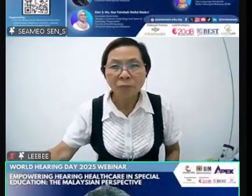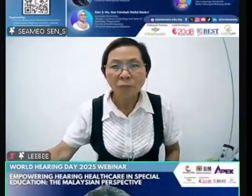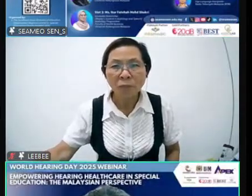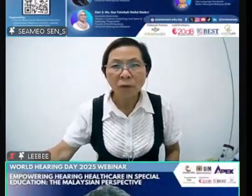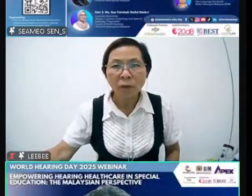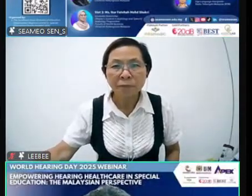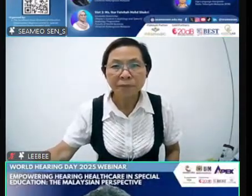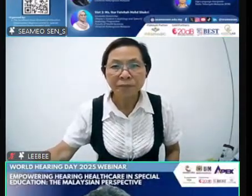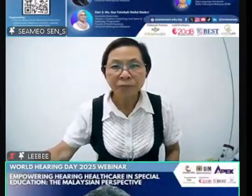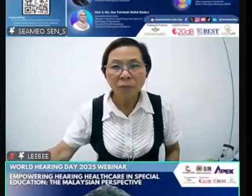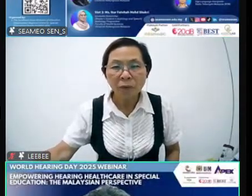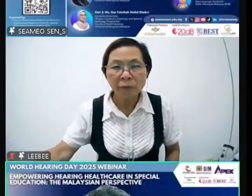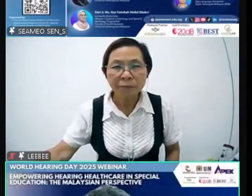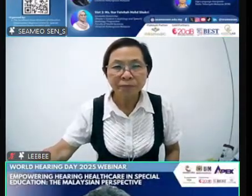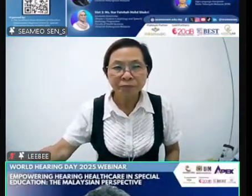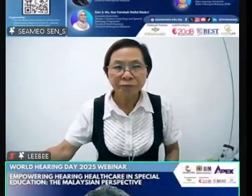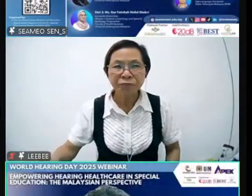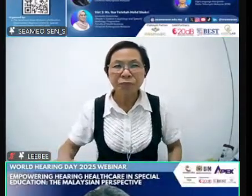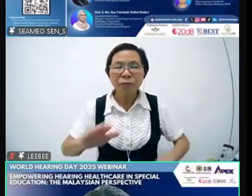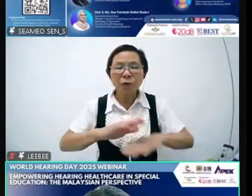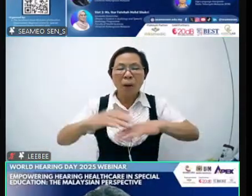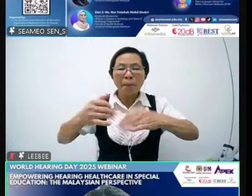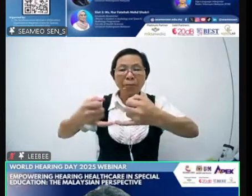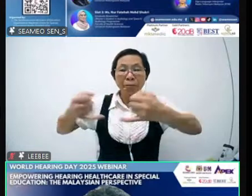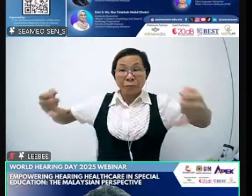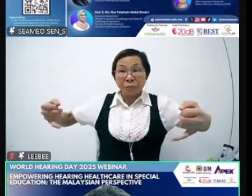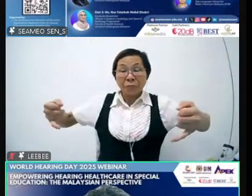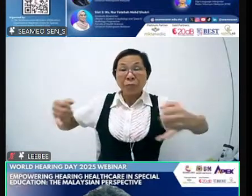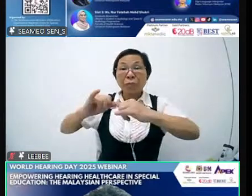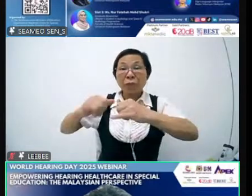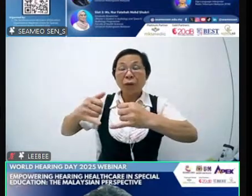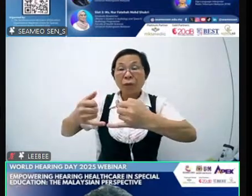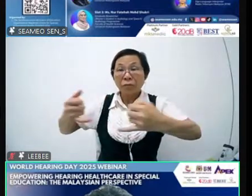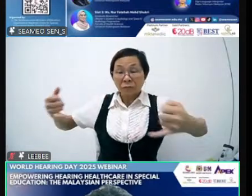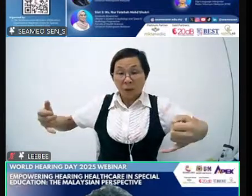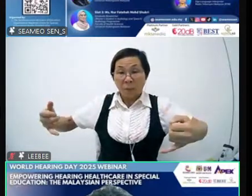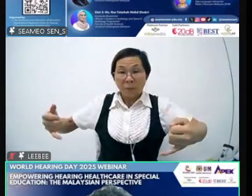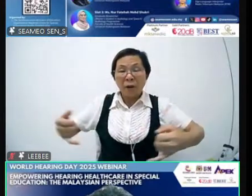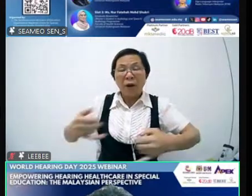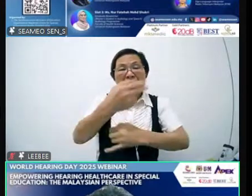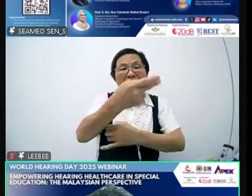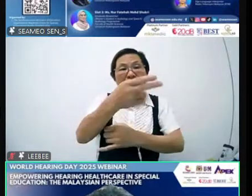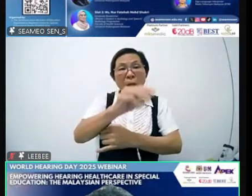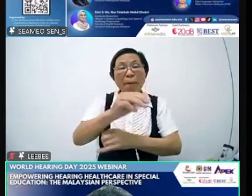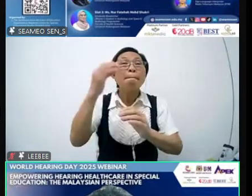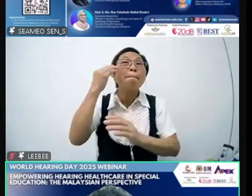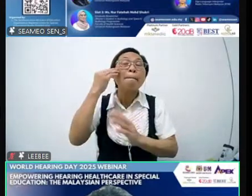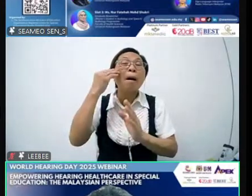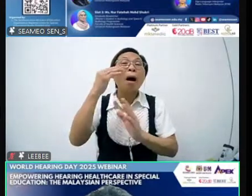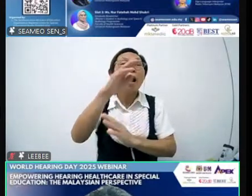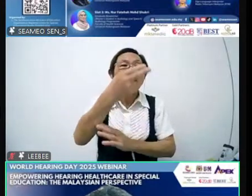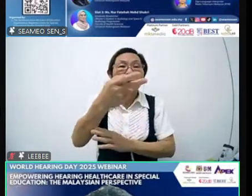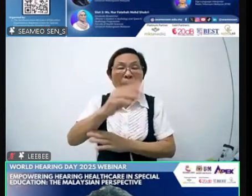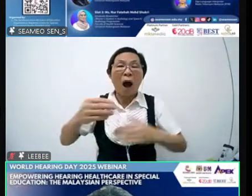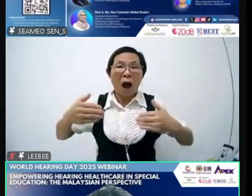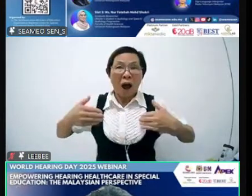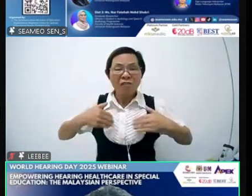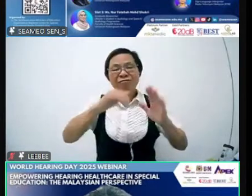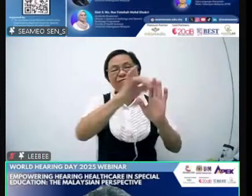all 6 chapters of the online hearing aid management HAM modules are available on